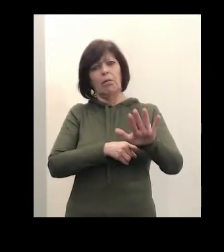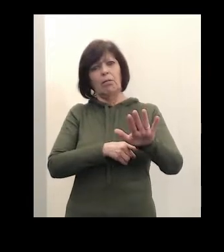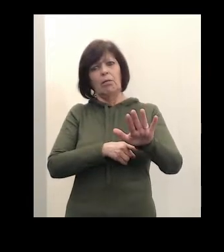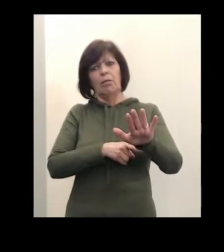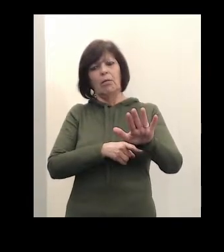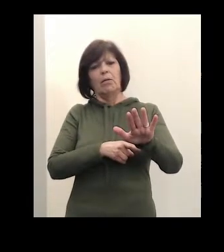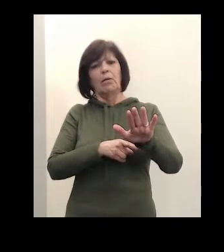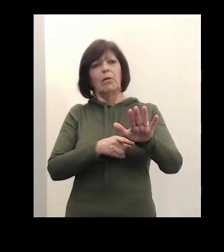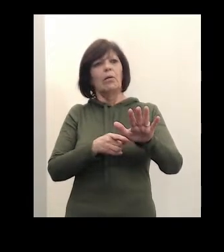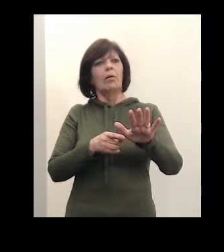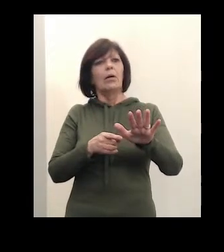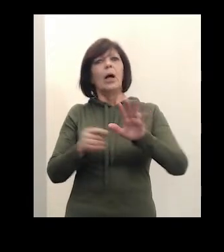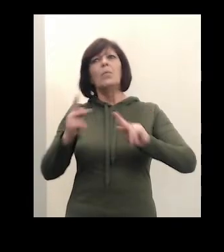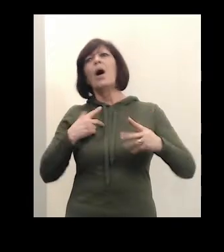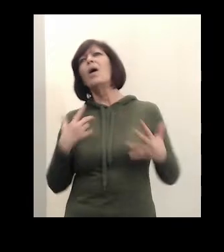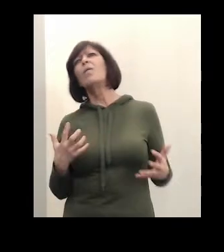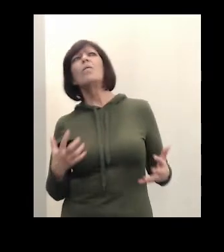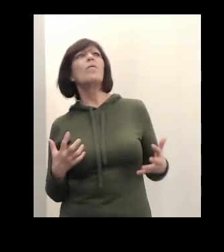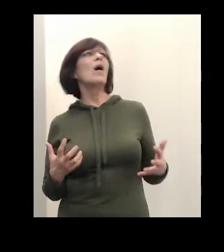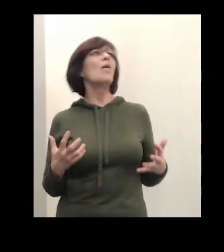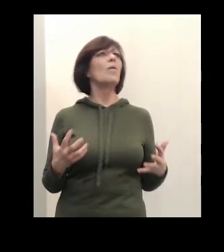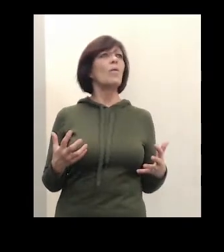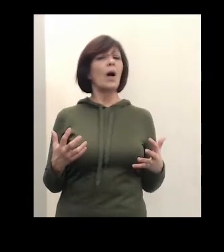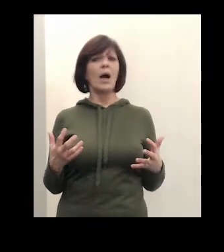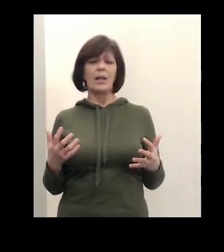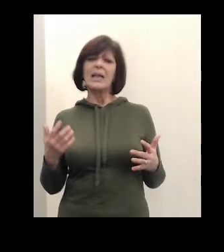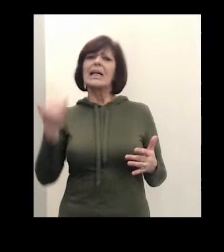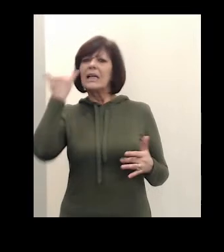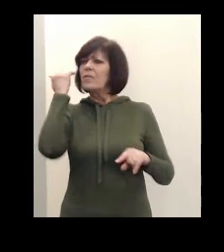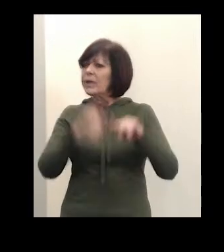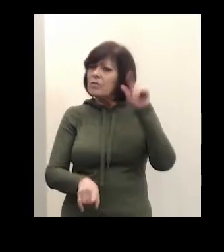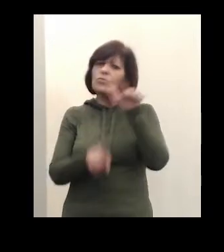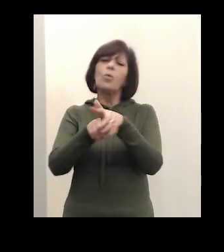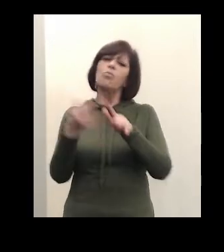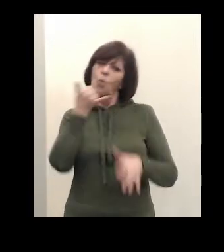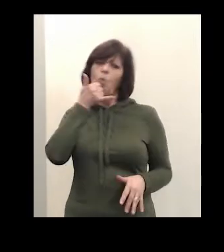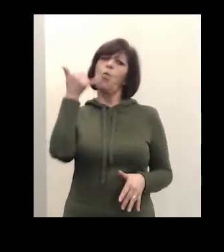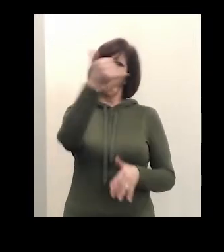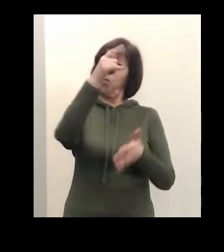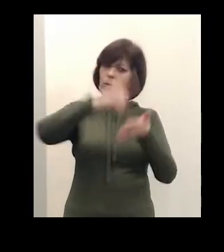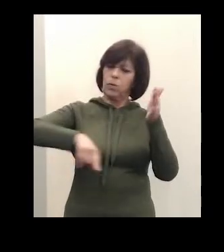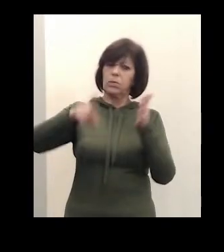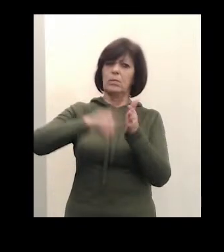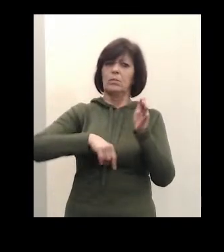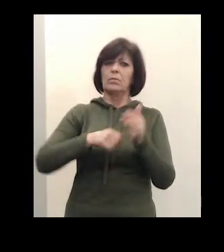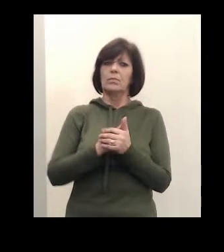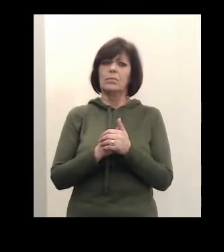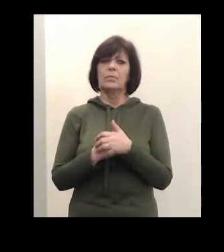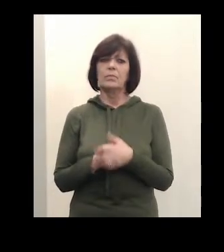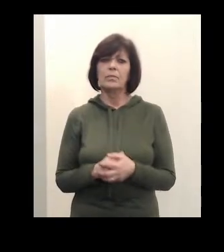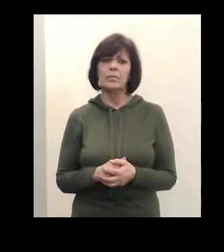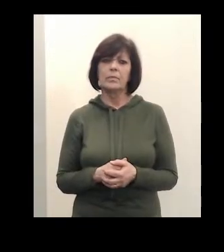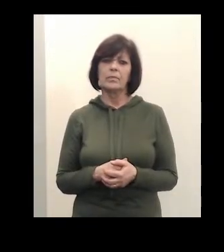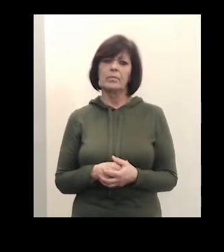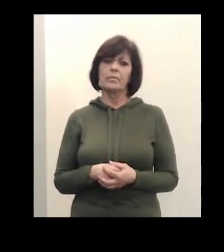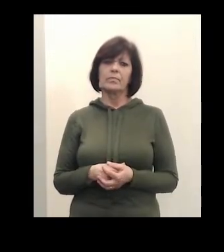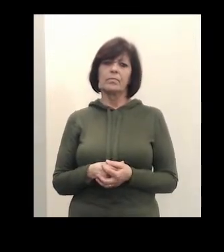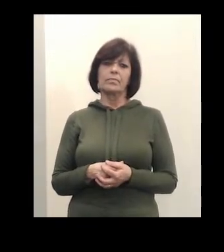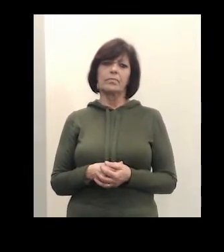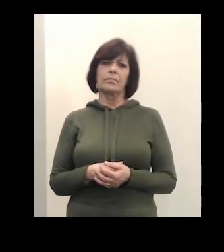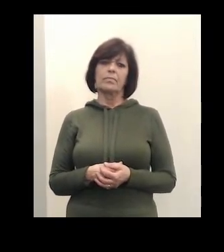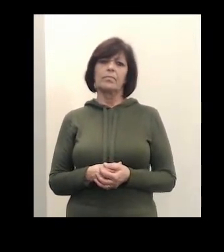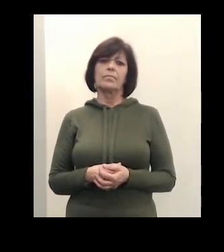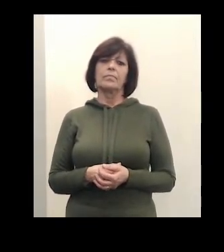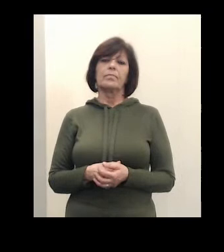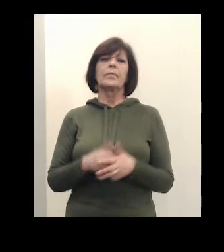want people wondering whether someone's showing up or not. We'd appreciate if you call us if you have to cancel your appointment. Big